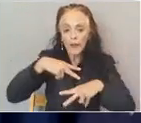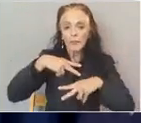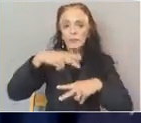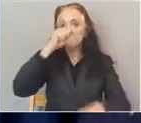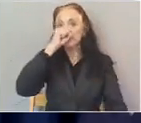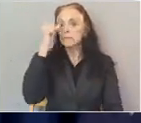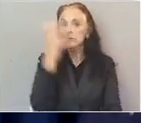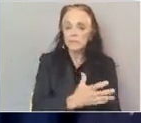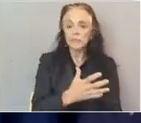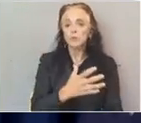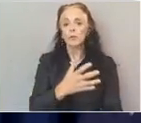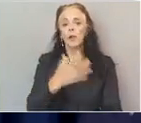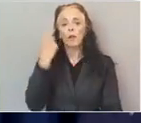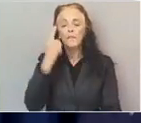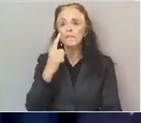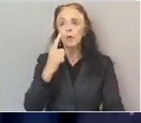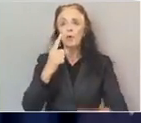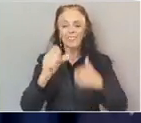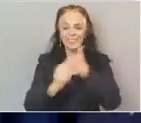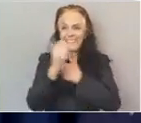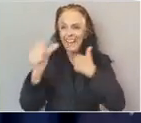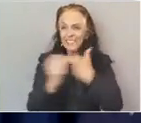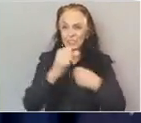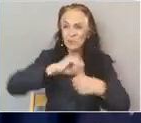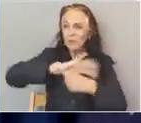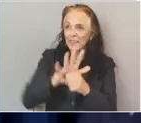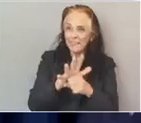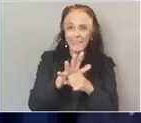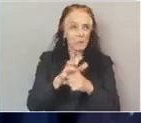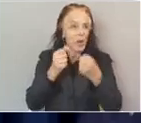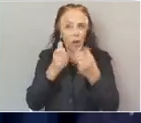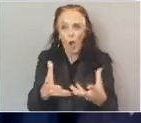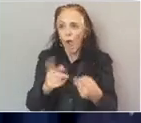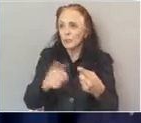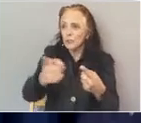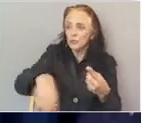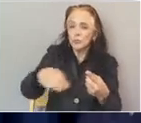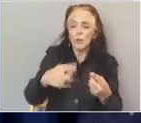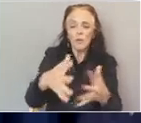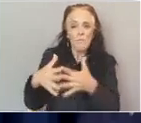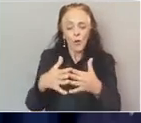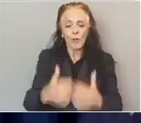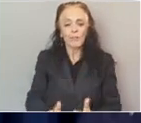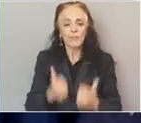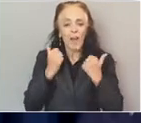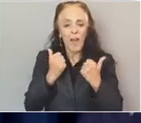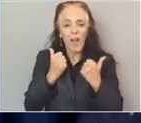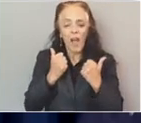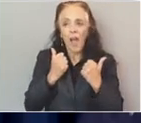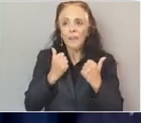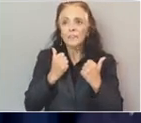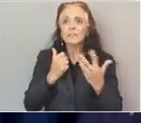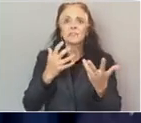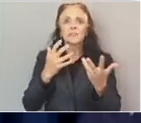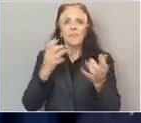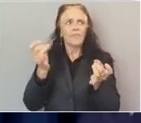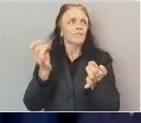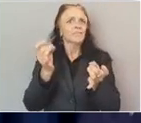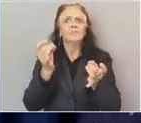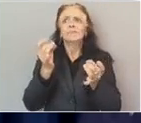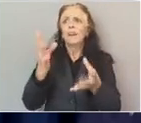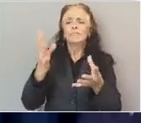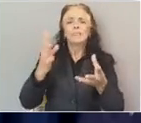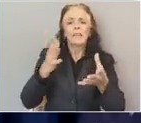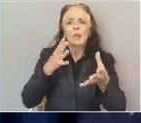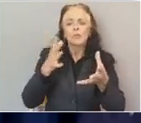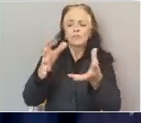a pandemic would pose to American lives, for the devastation it would do to our economy,